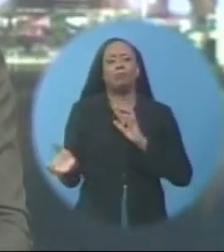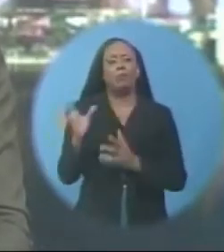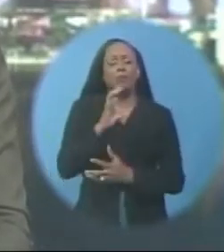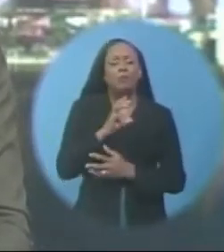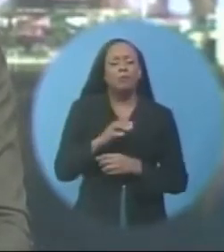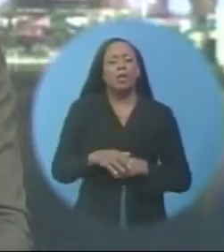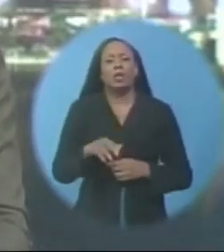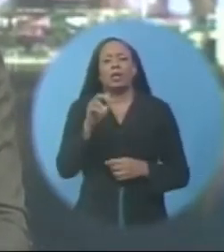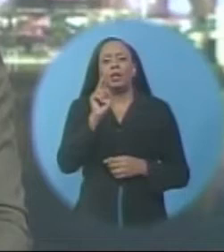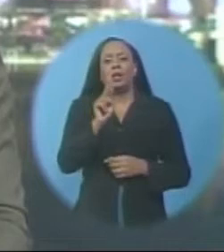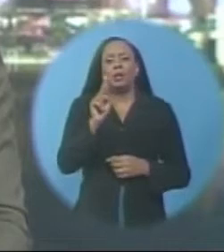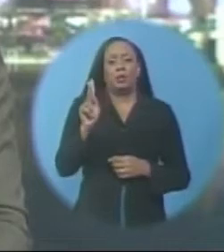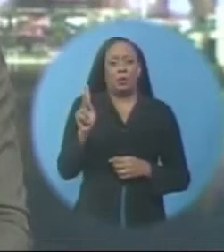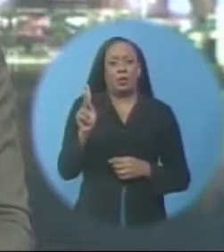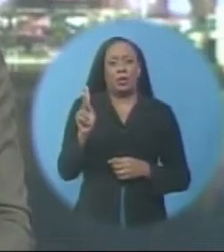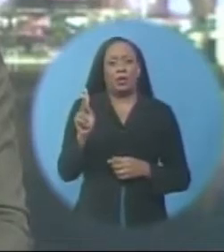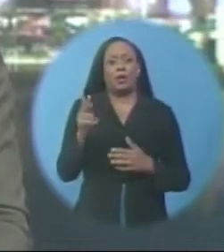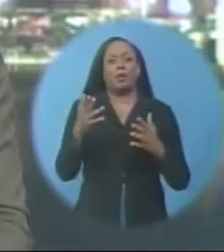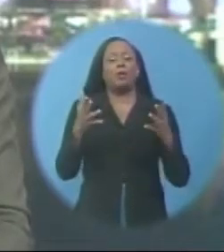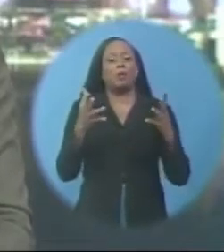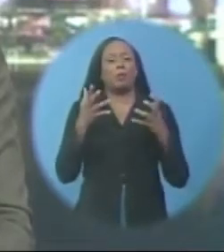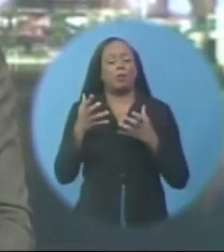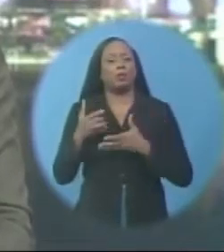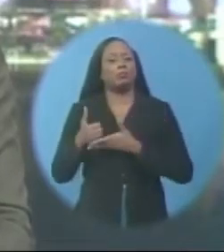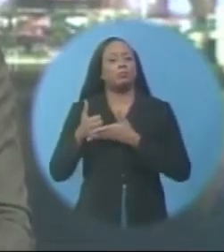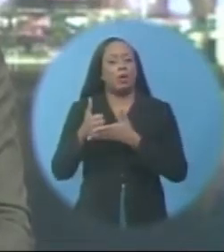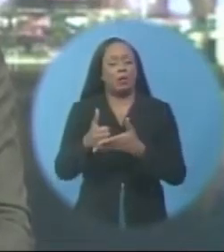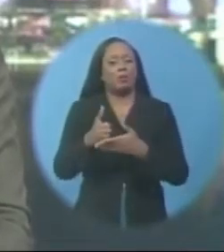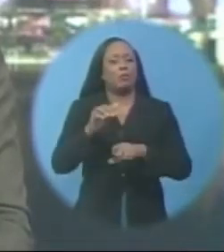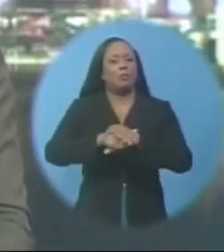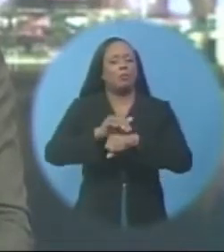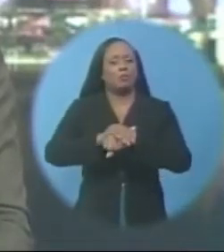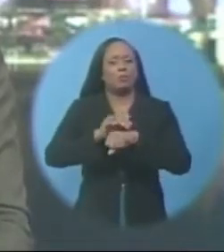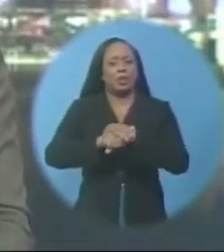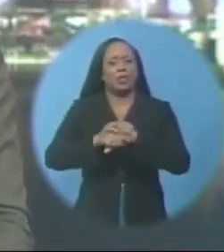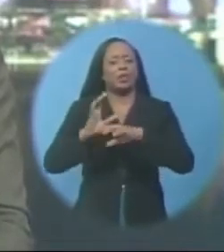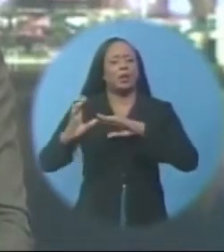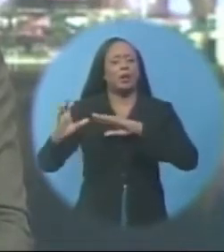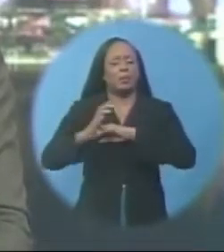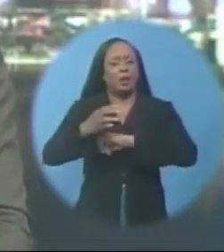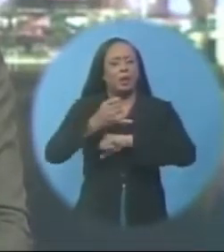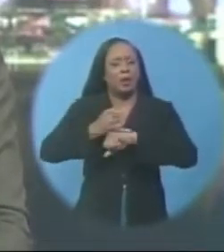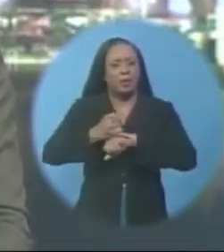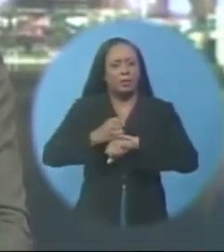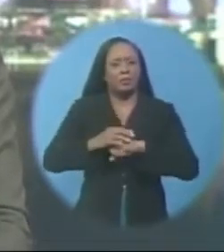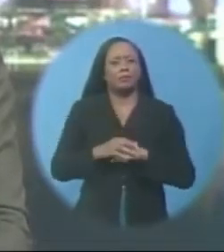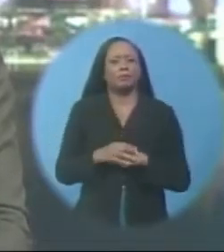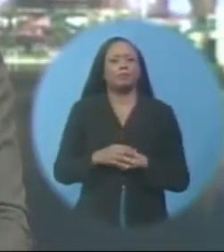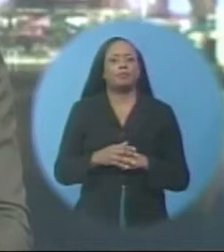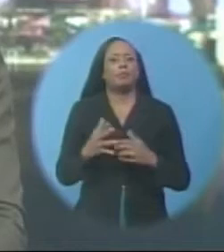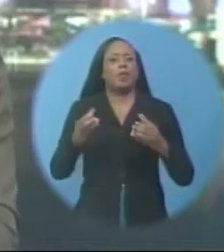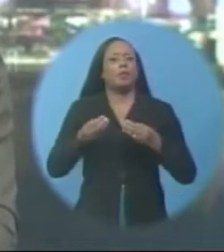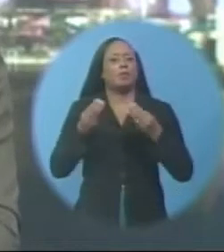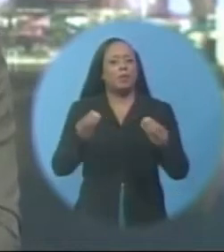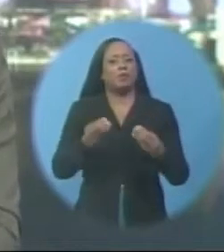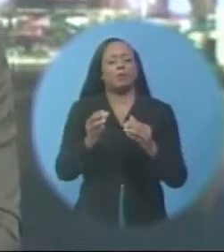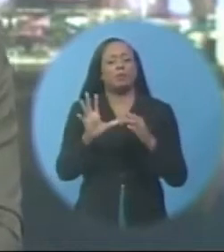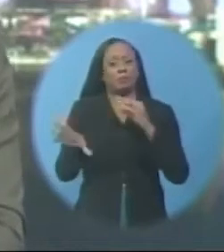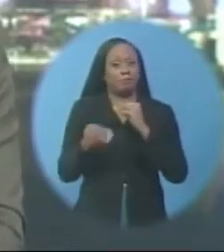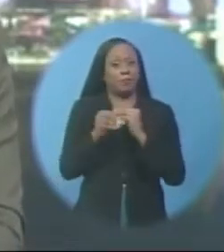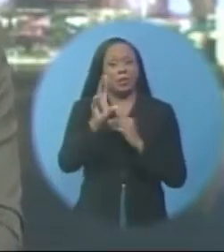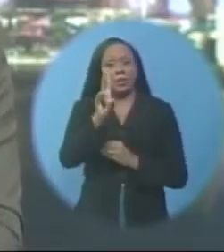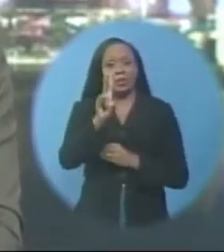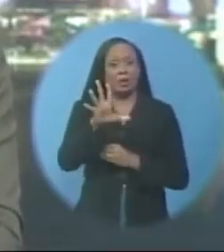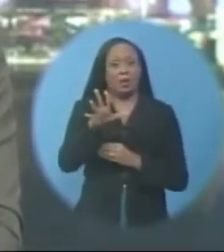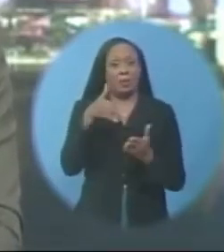getting the British Overseas Territories the help. The government has pledged an extra $75 million of funding